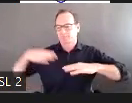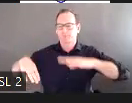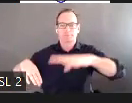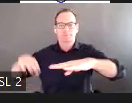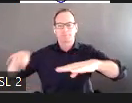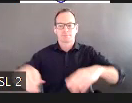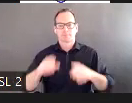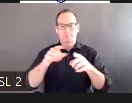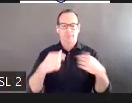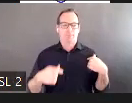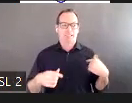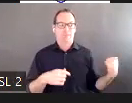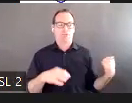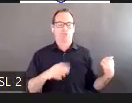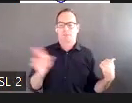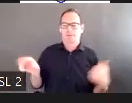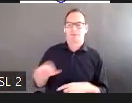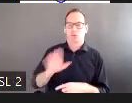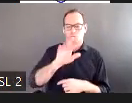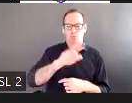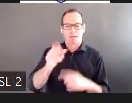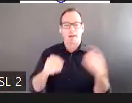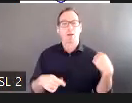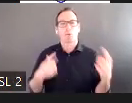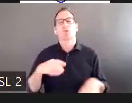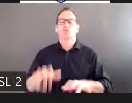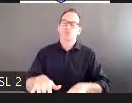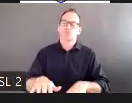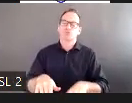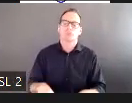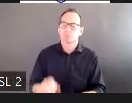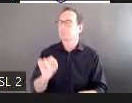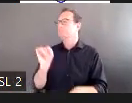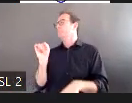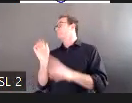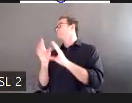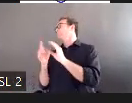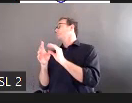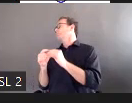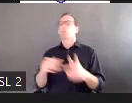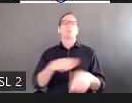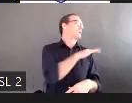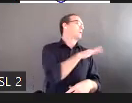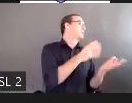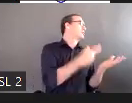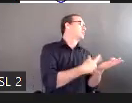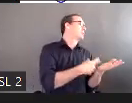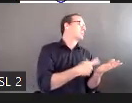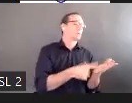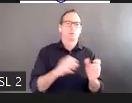your right, and we have open conversations and communication on cases and files that we're dealing